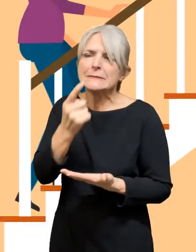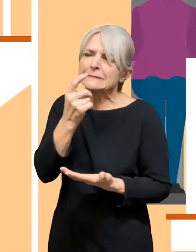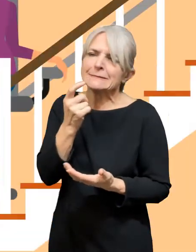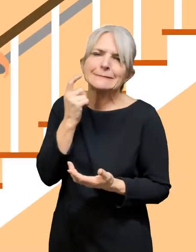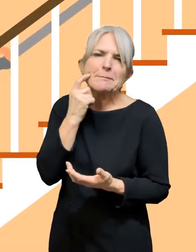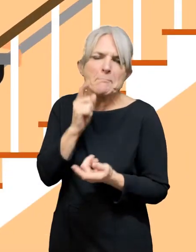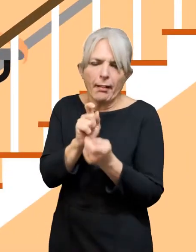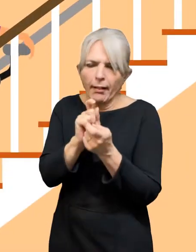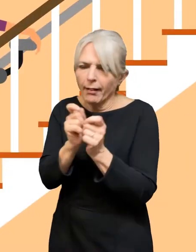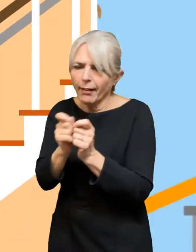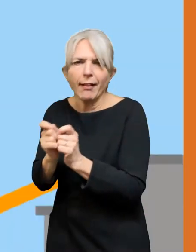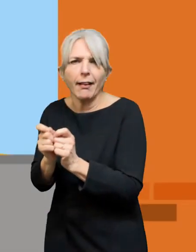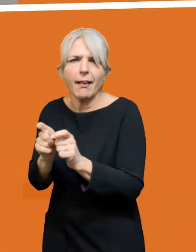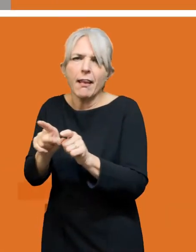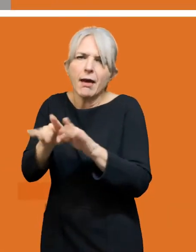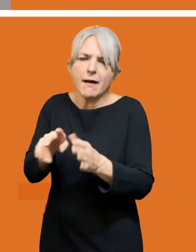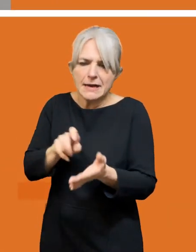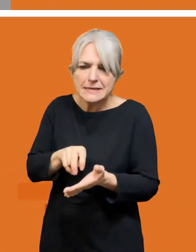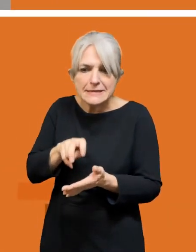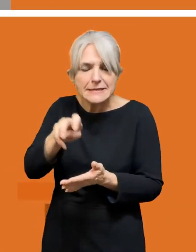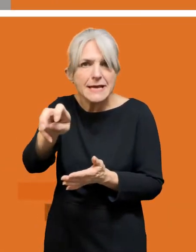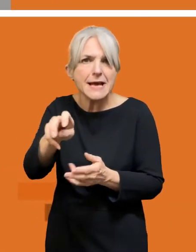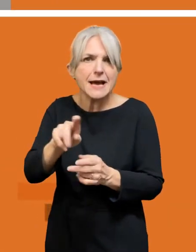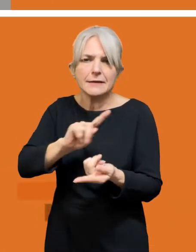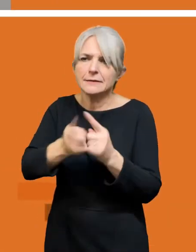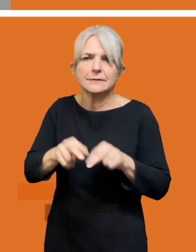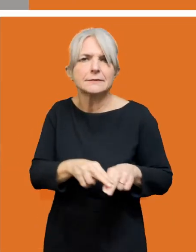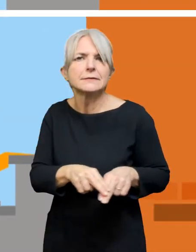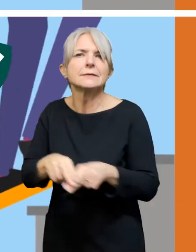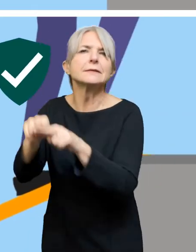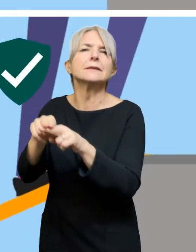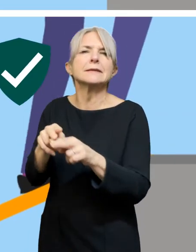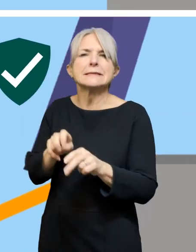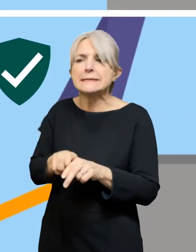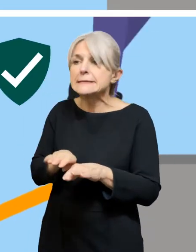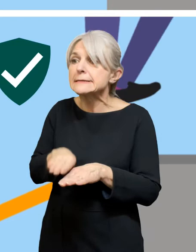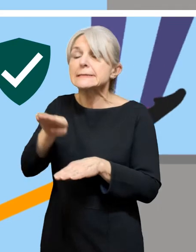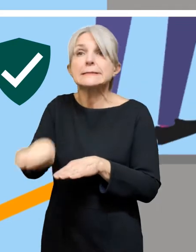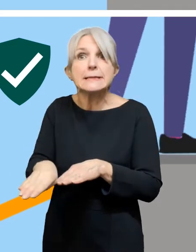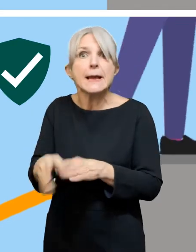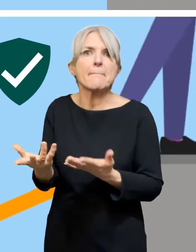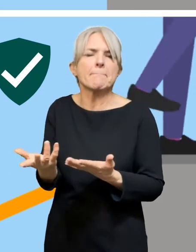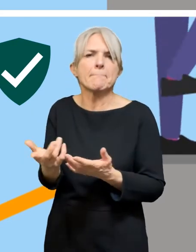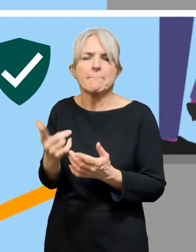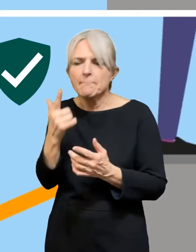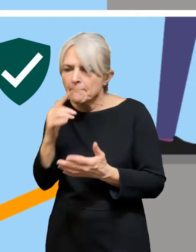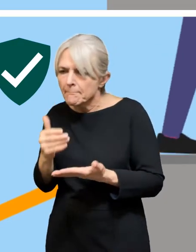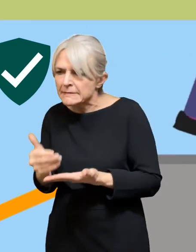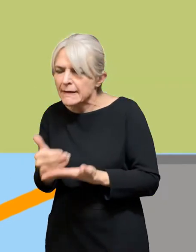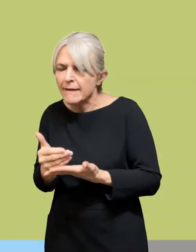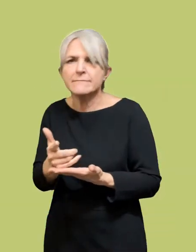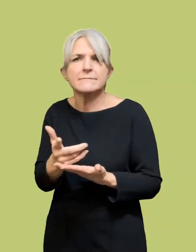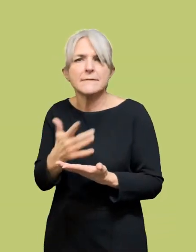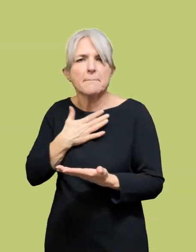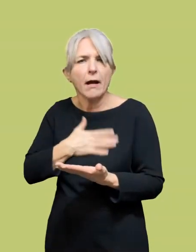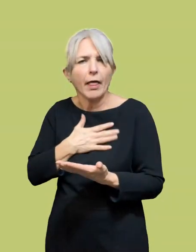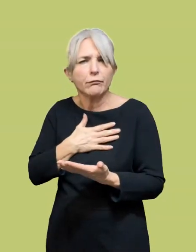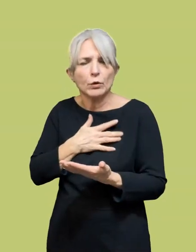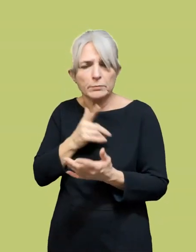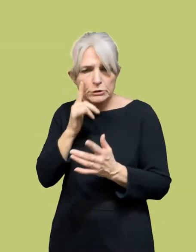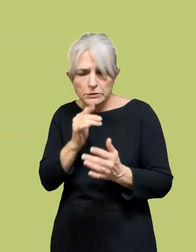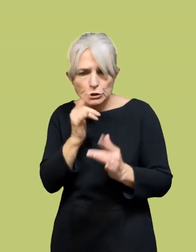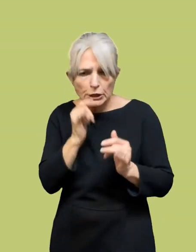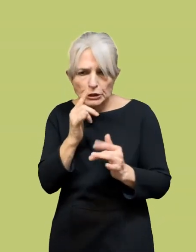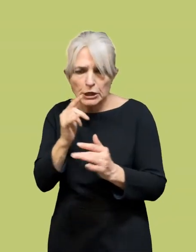on stairs, steps and in bathrooms prevent falls. Make sure your